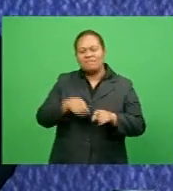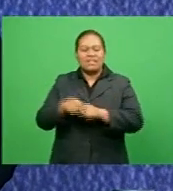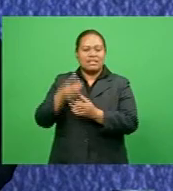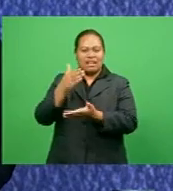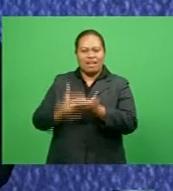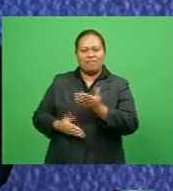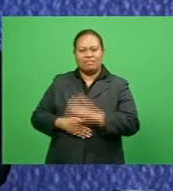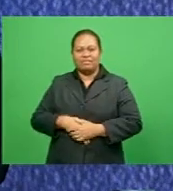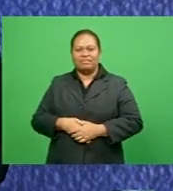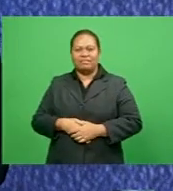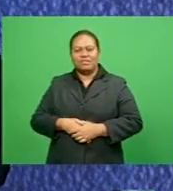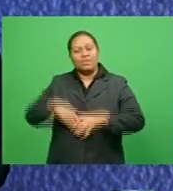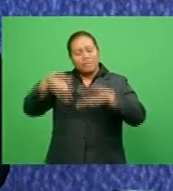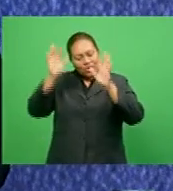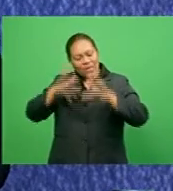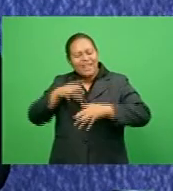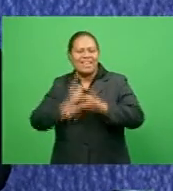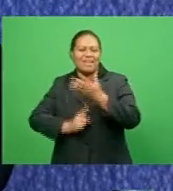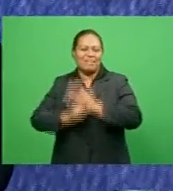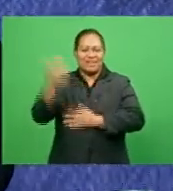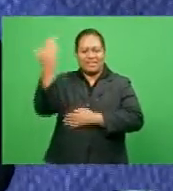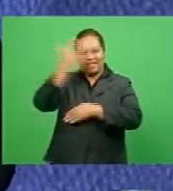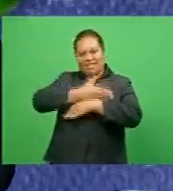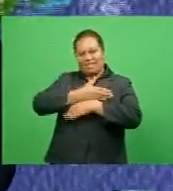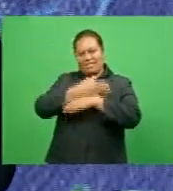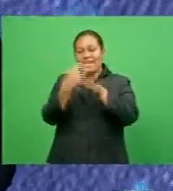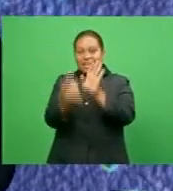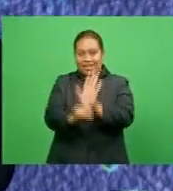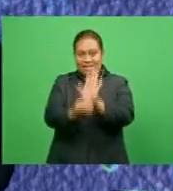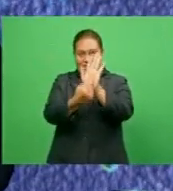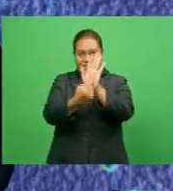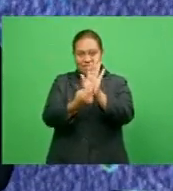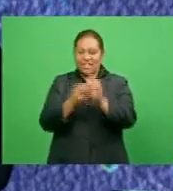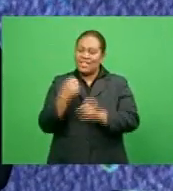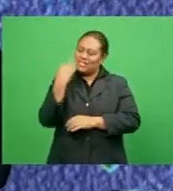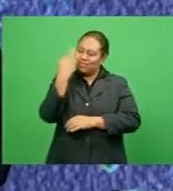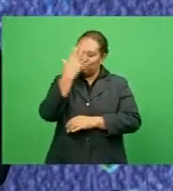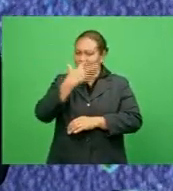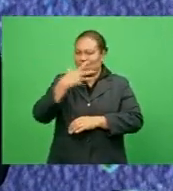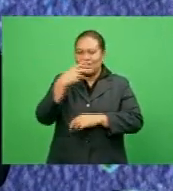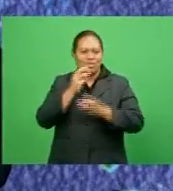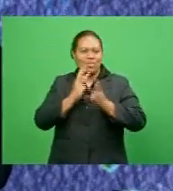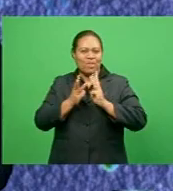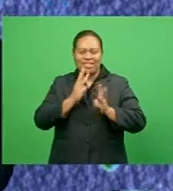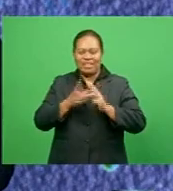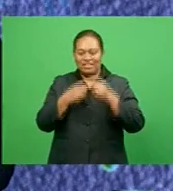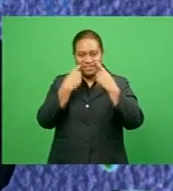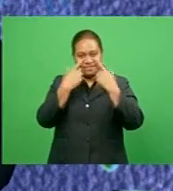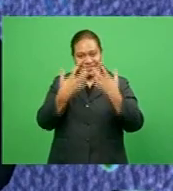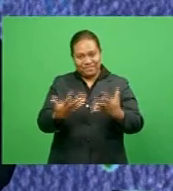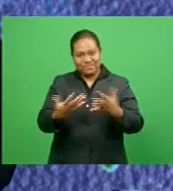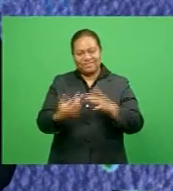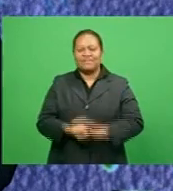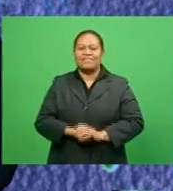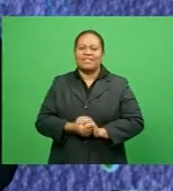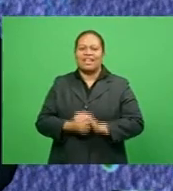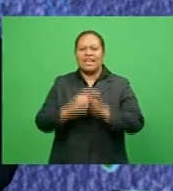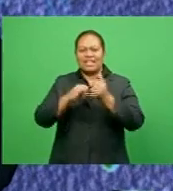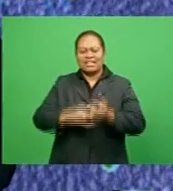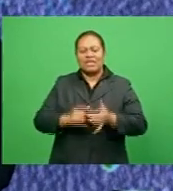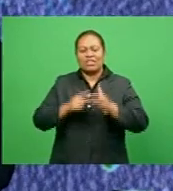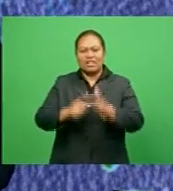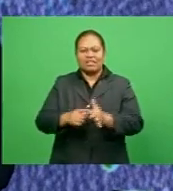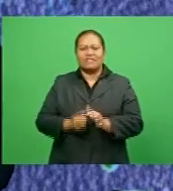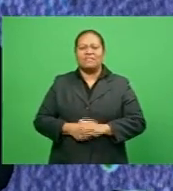again for the night. And up north, beautiful conditions surrounded. At sea, southeast winds 25 to